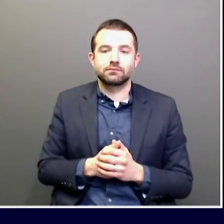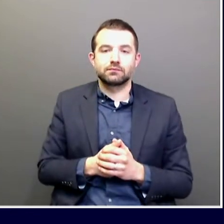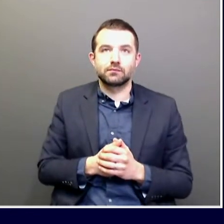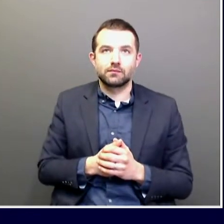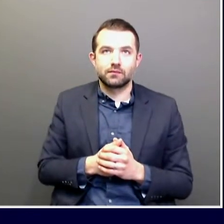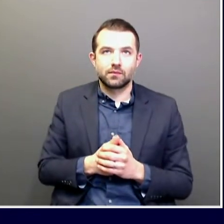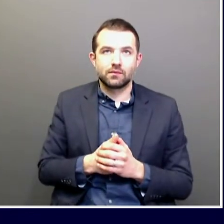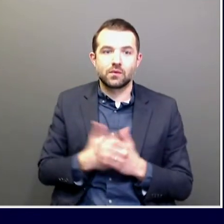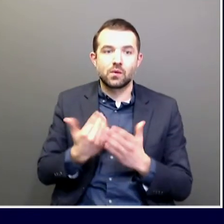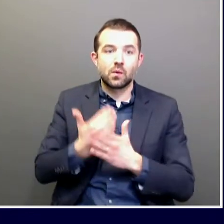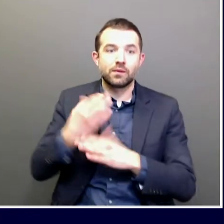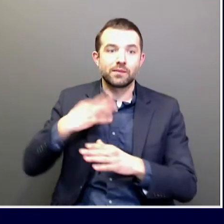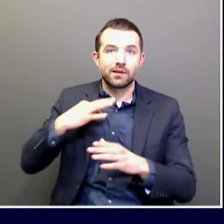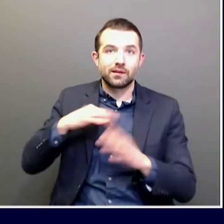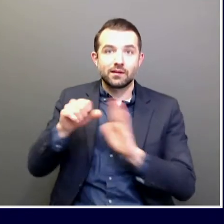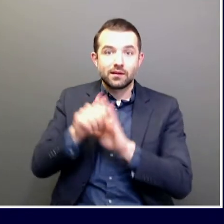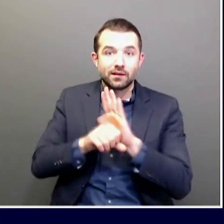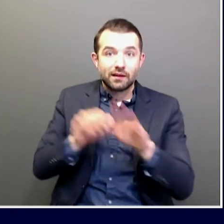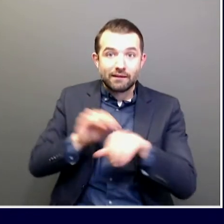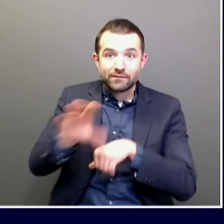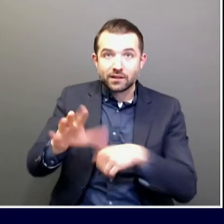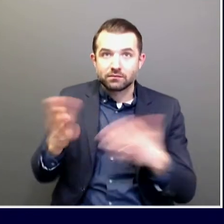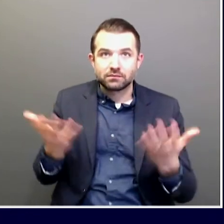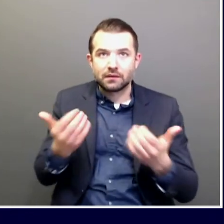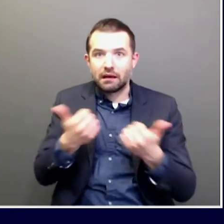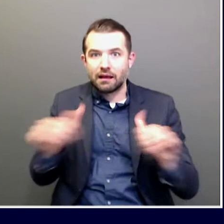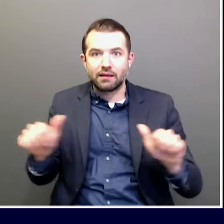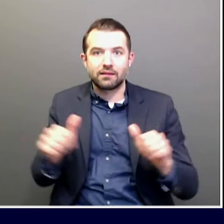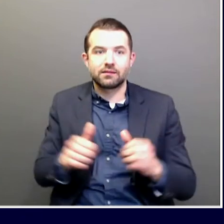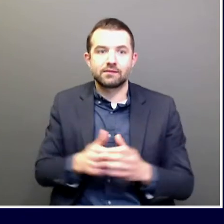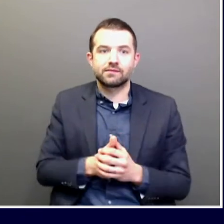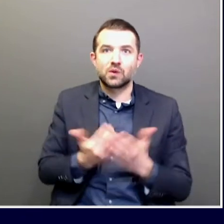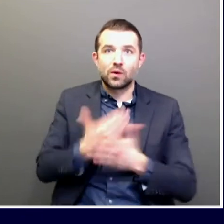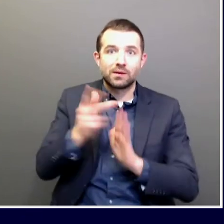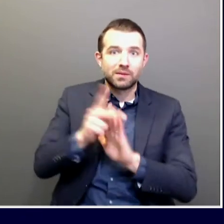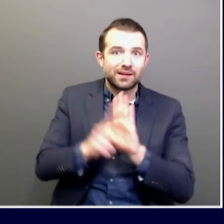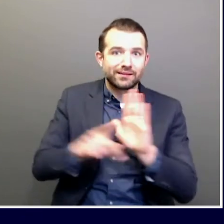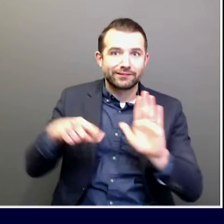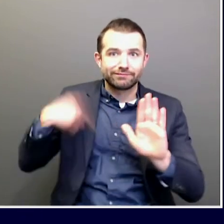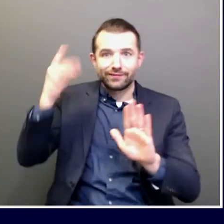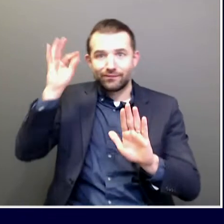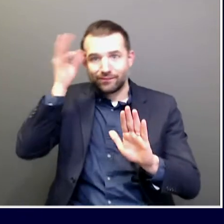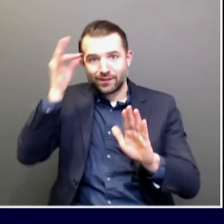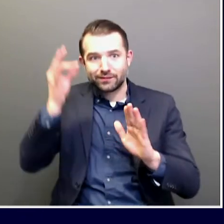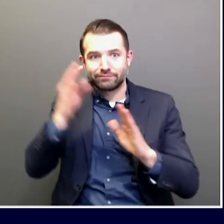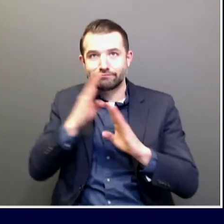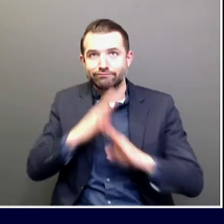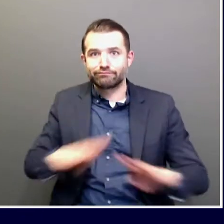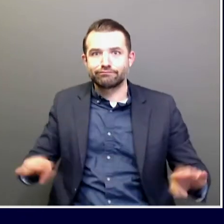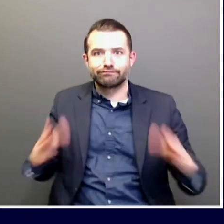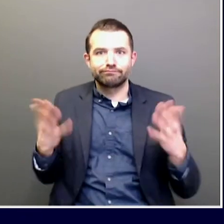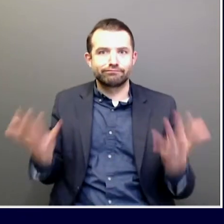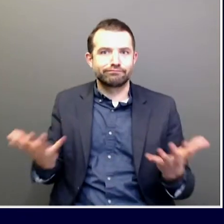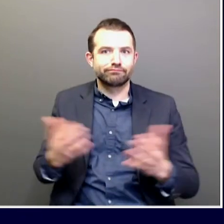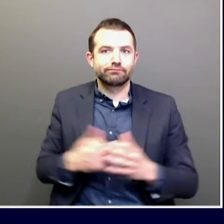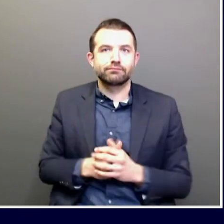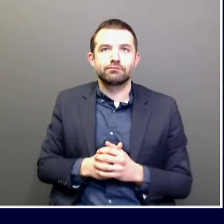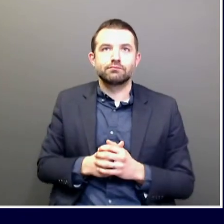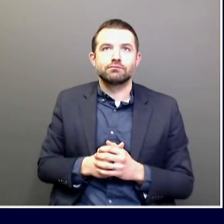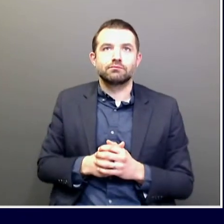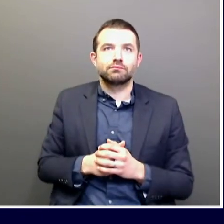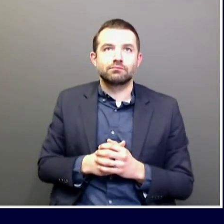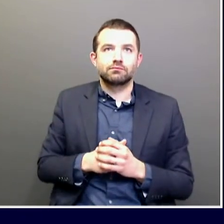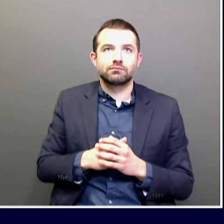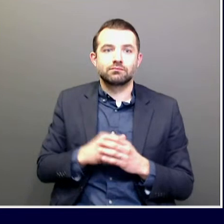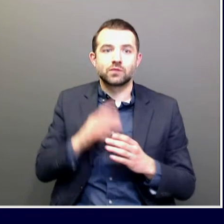me. Okay. Well, let's start with the entire state as a whole. No changes there. And there,